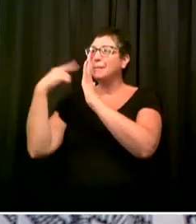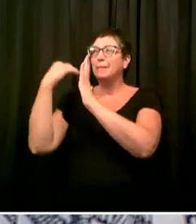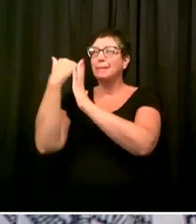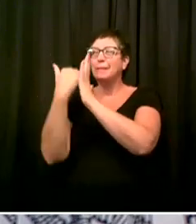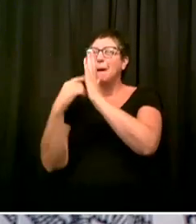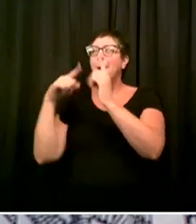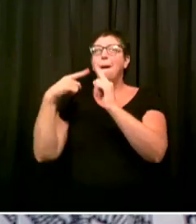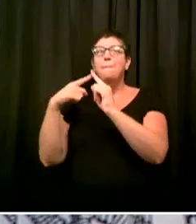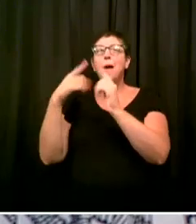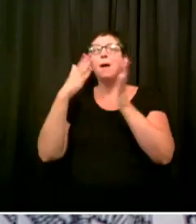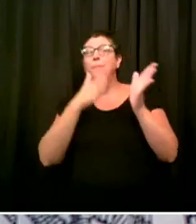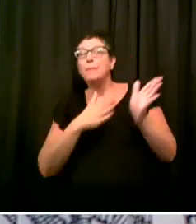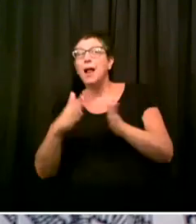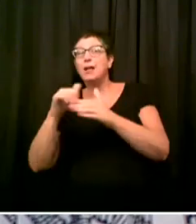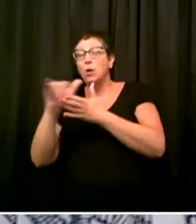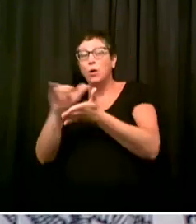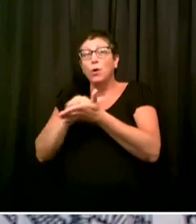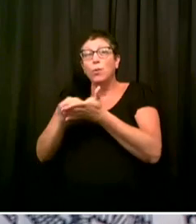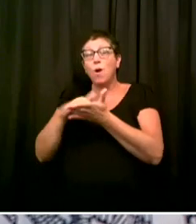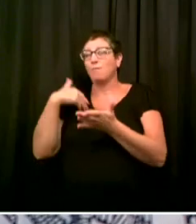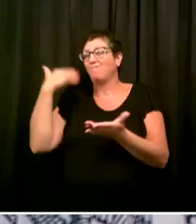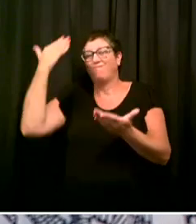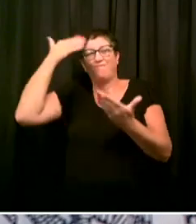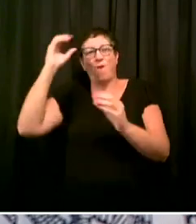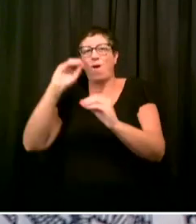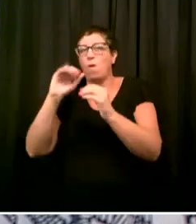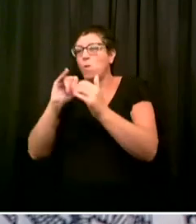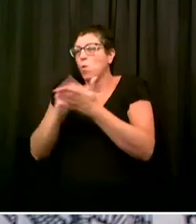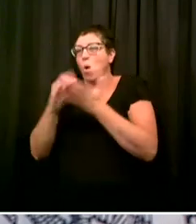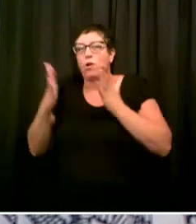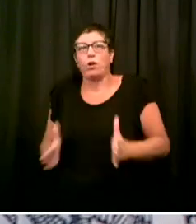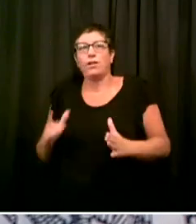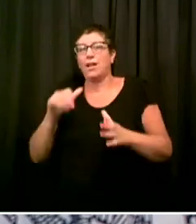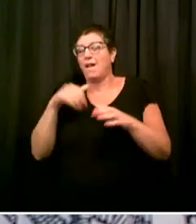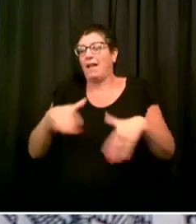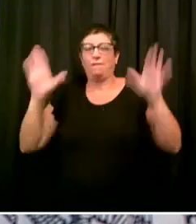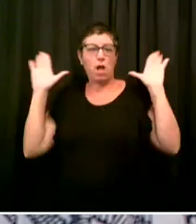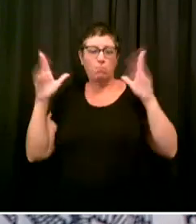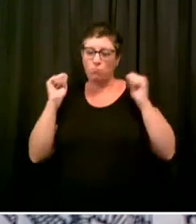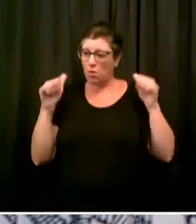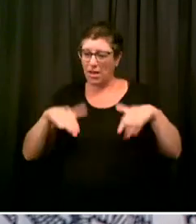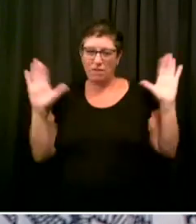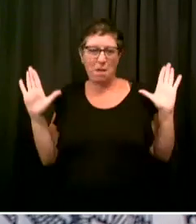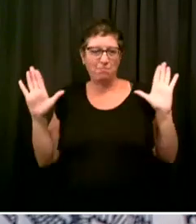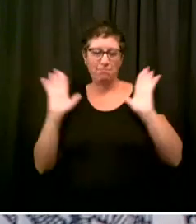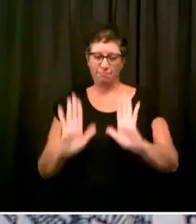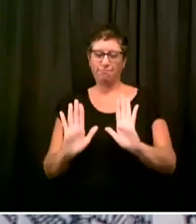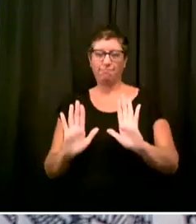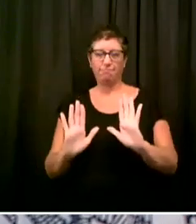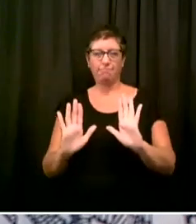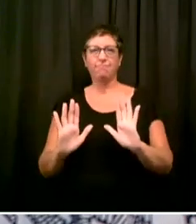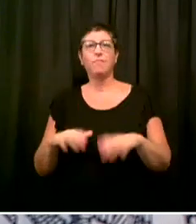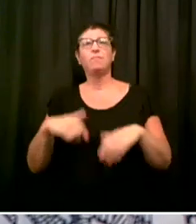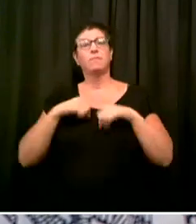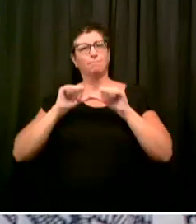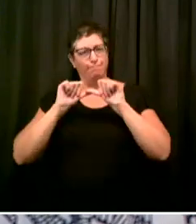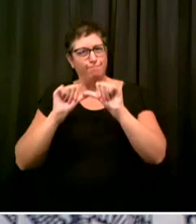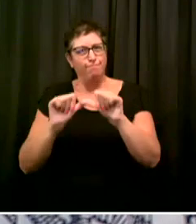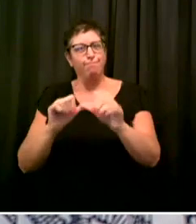up. And as we get ready for the fall, as we get ready to open our schools up